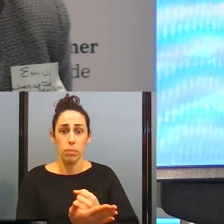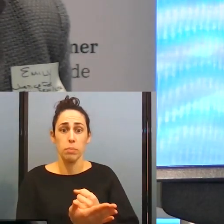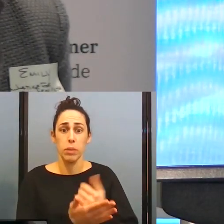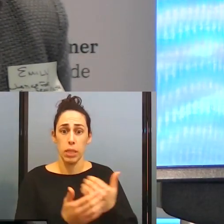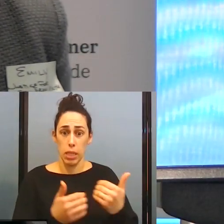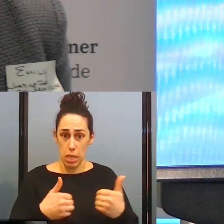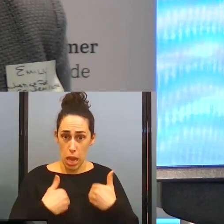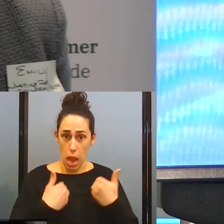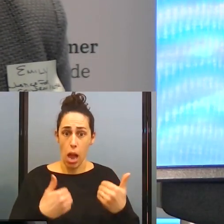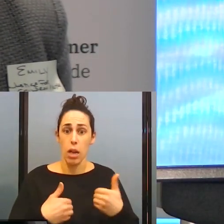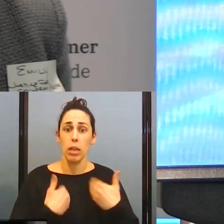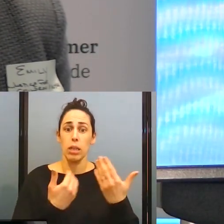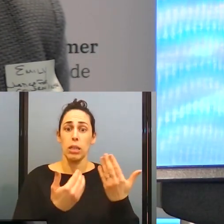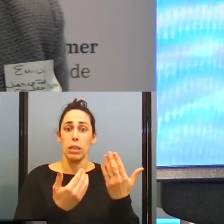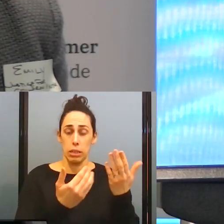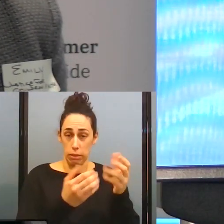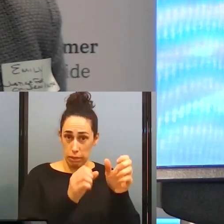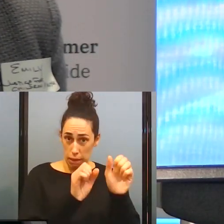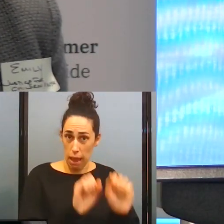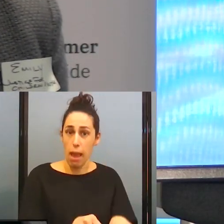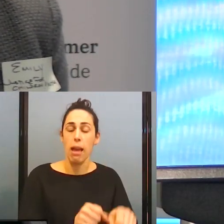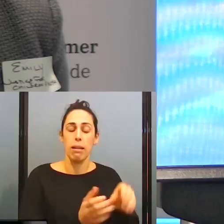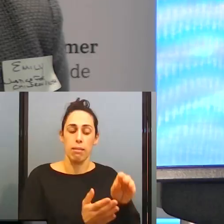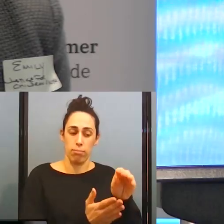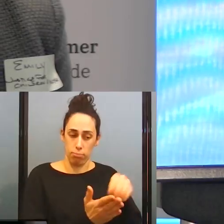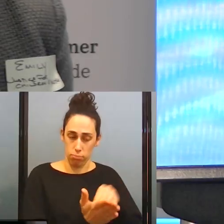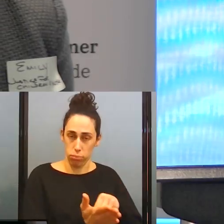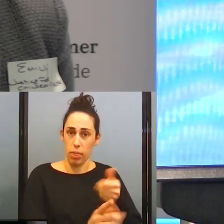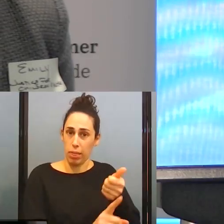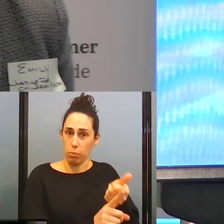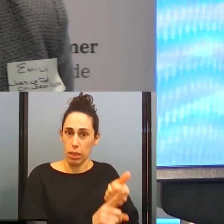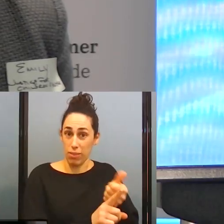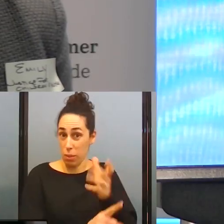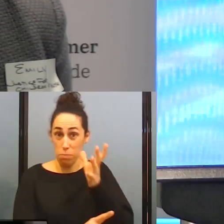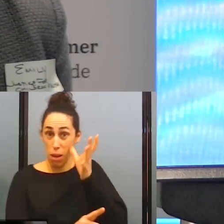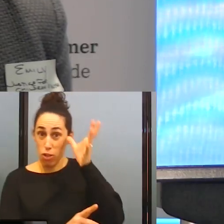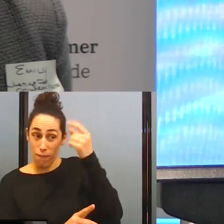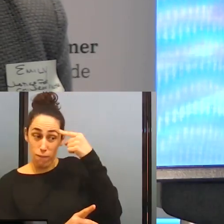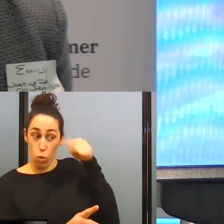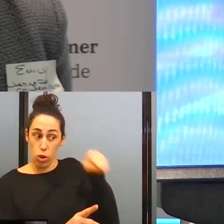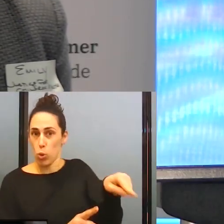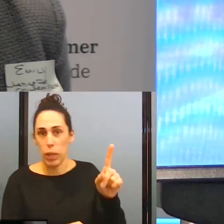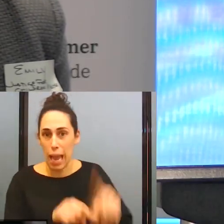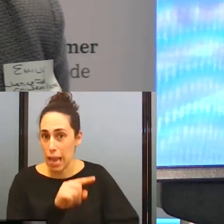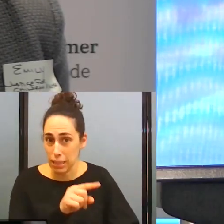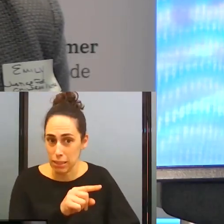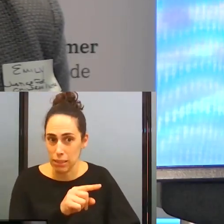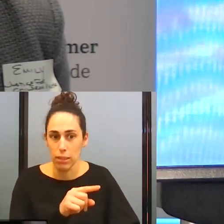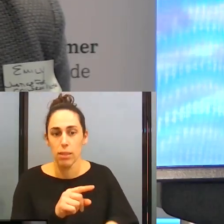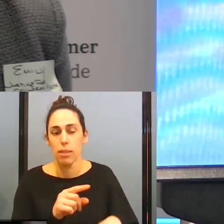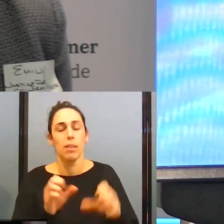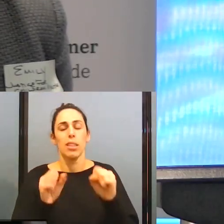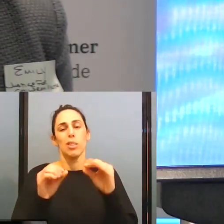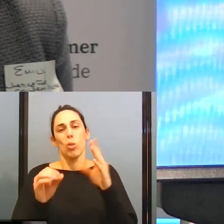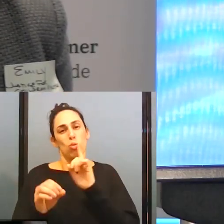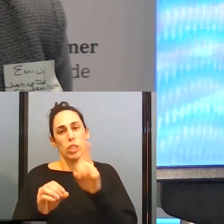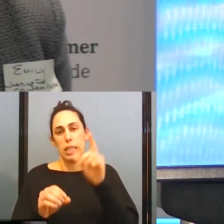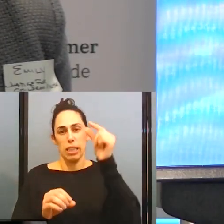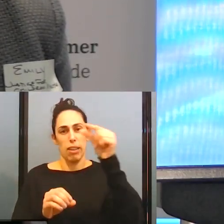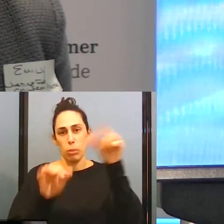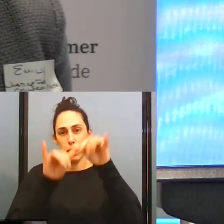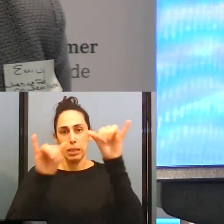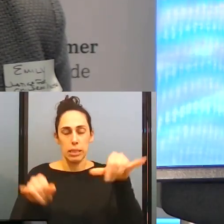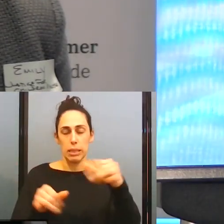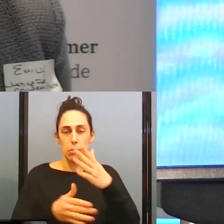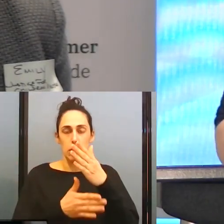different ages and they're treating people differently, seemingly for no good reason. So it's always worth questioning.